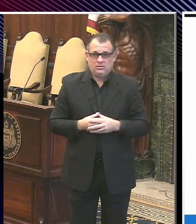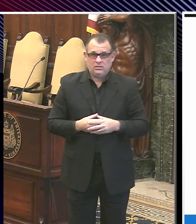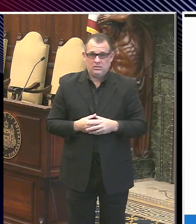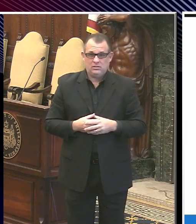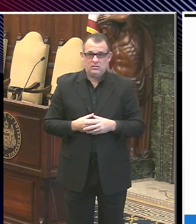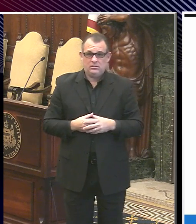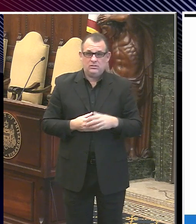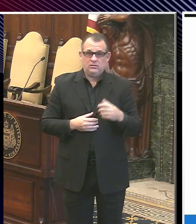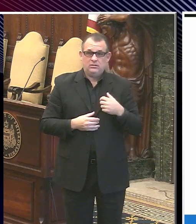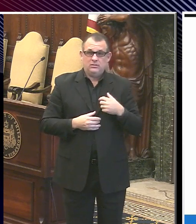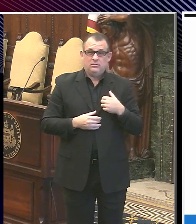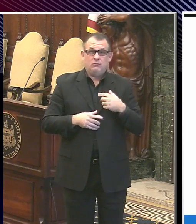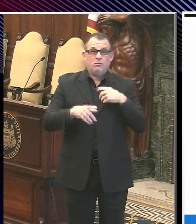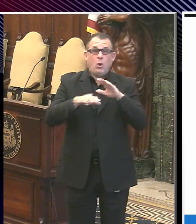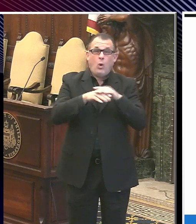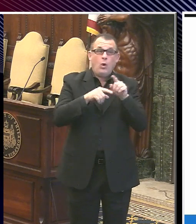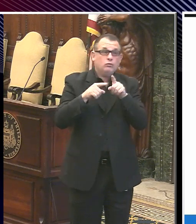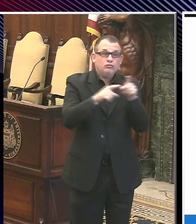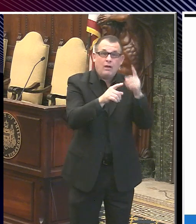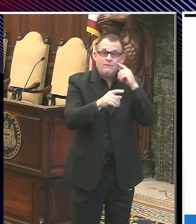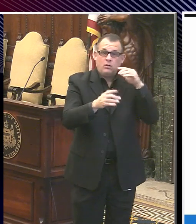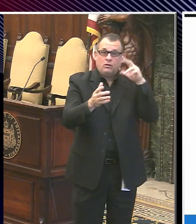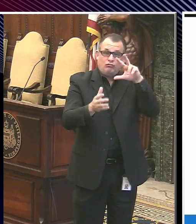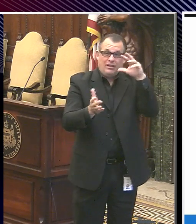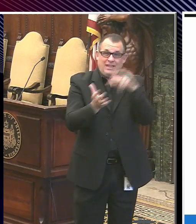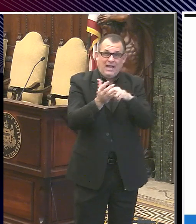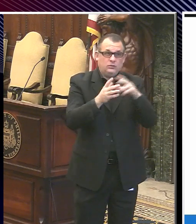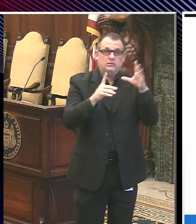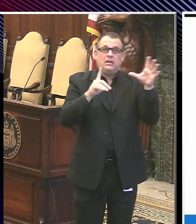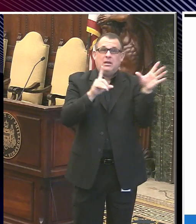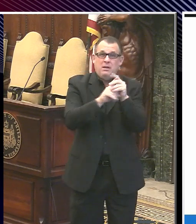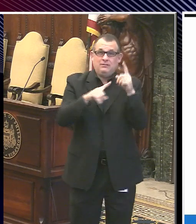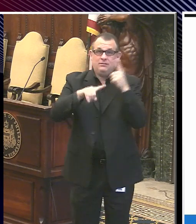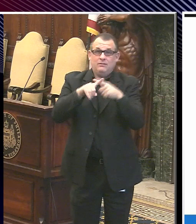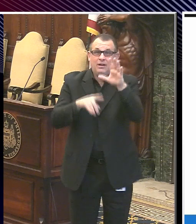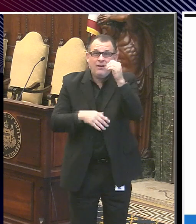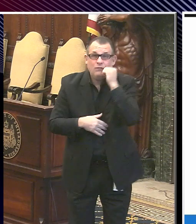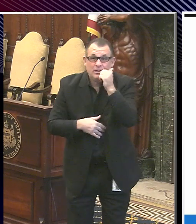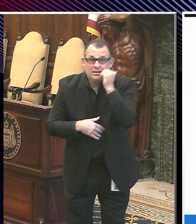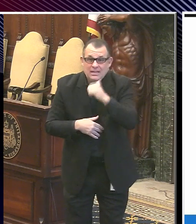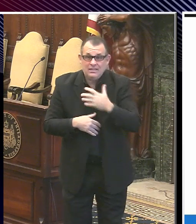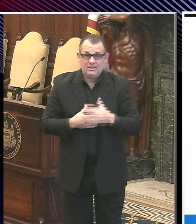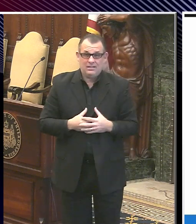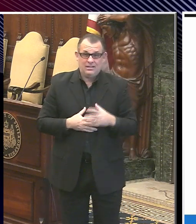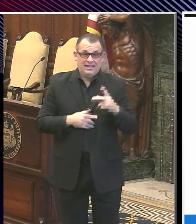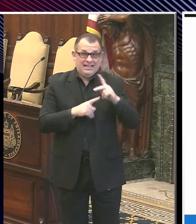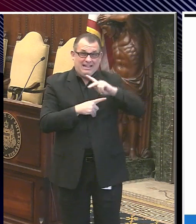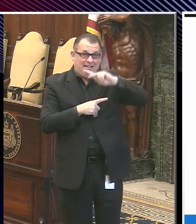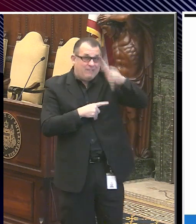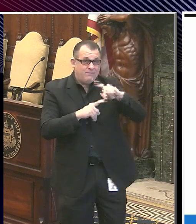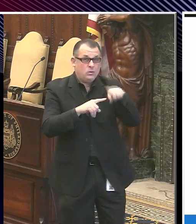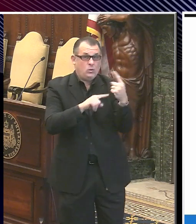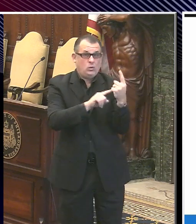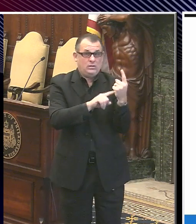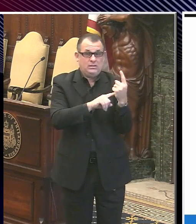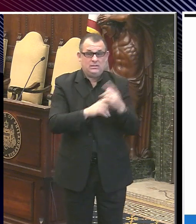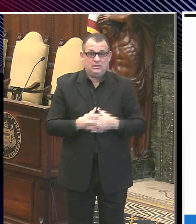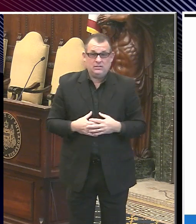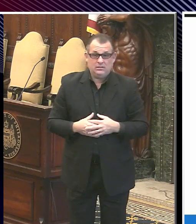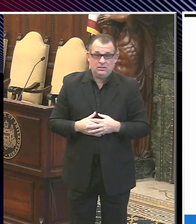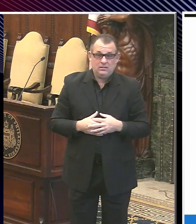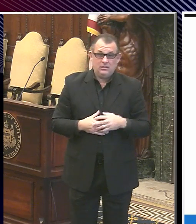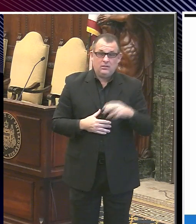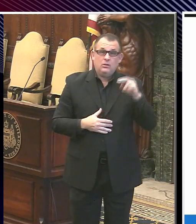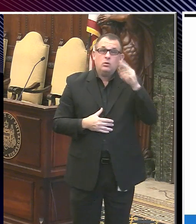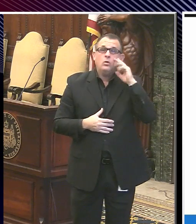just the city of Philadelphia alone. Now, that may seem like an unreasonable projection, but let me tell you that the rates in North Dakota right now on a per capita